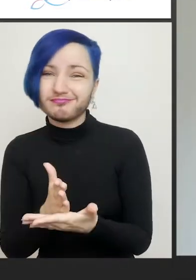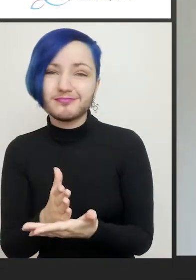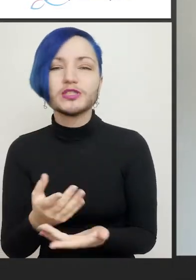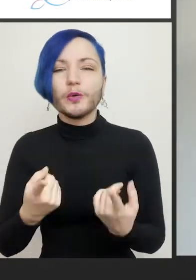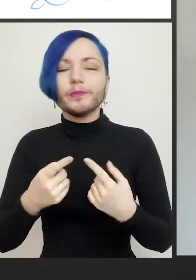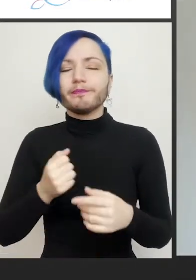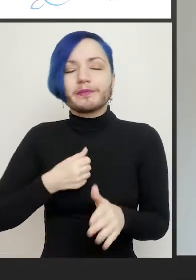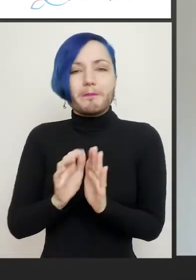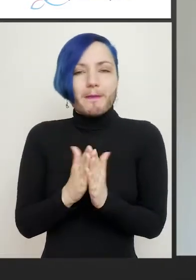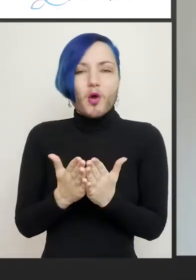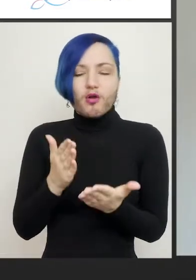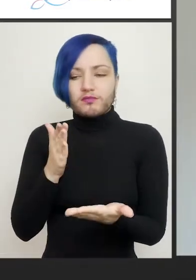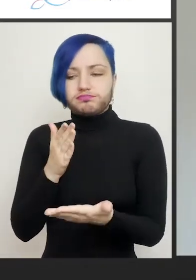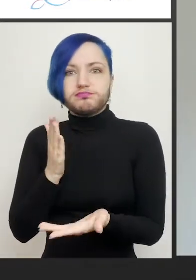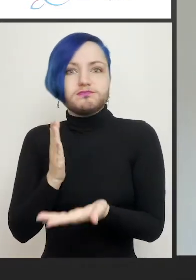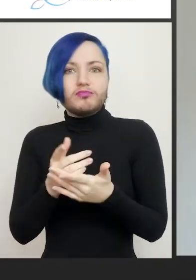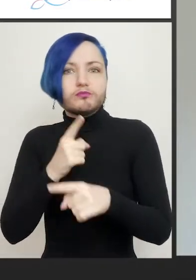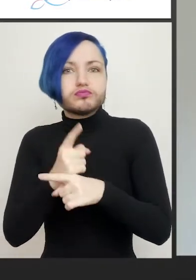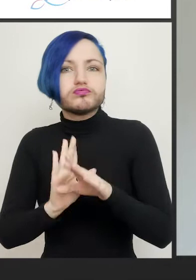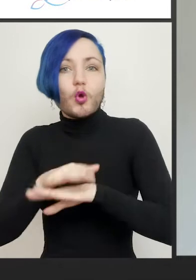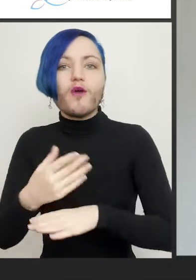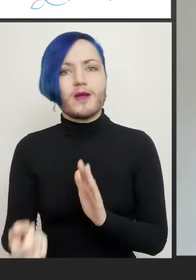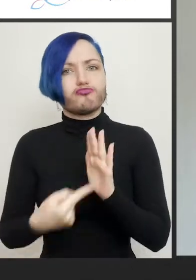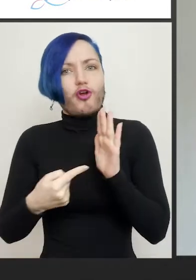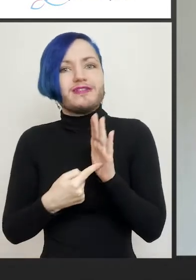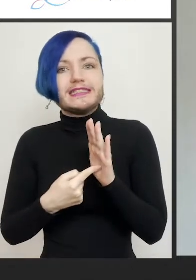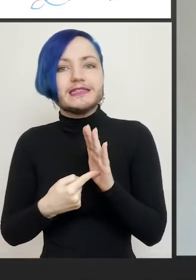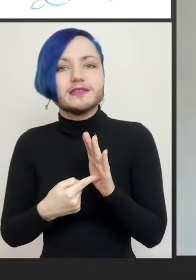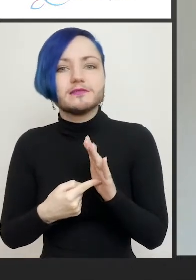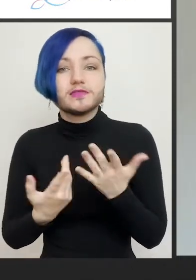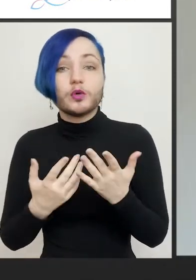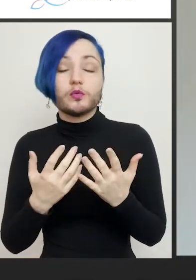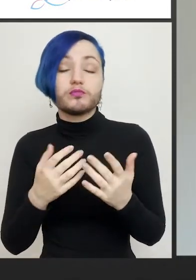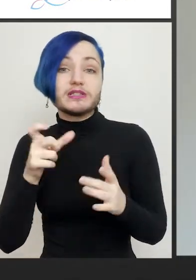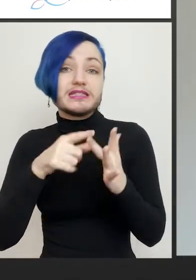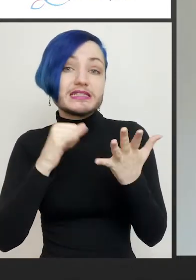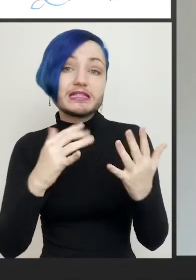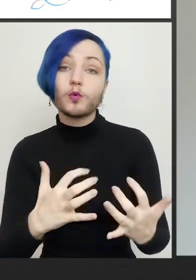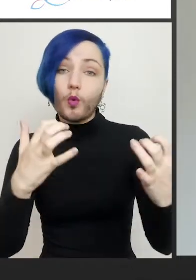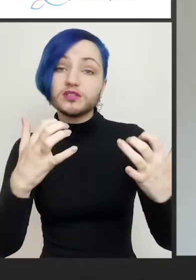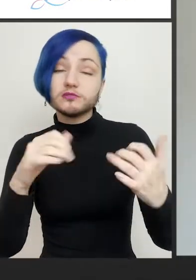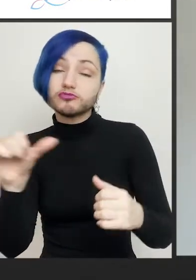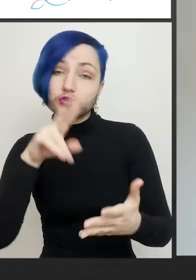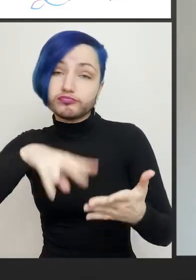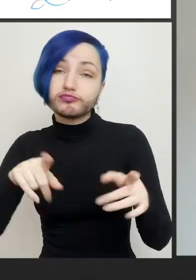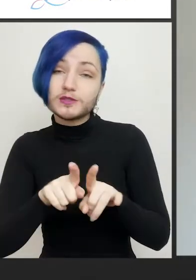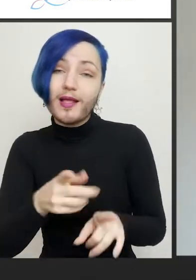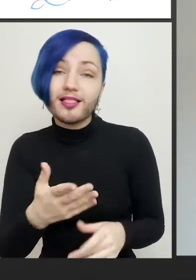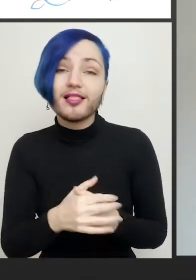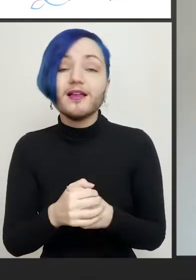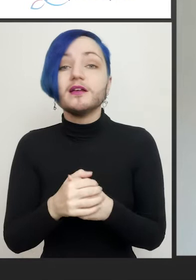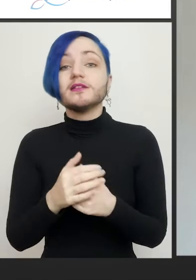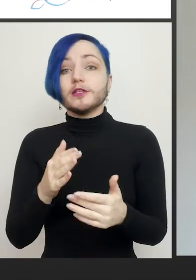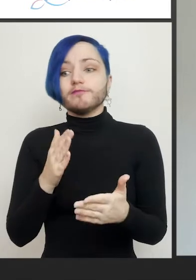those core priorities about trying to, it's aimed at a cis audience as well, is actually these are